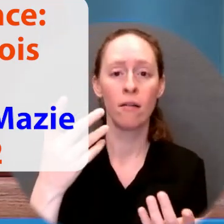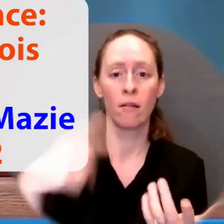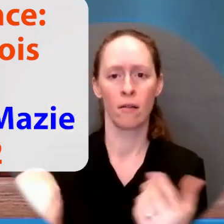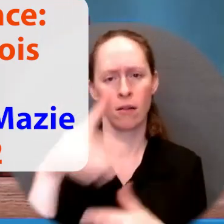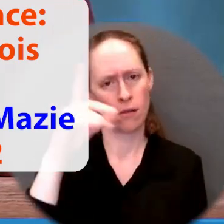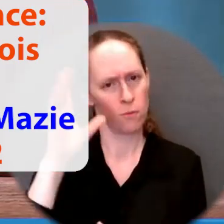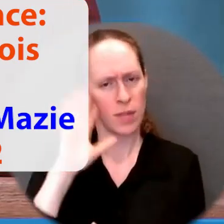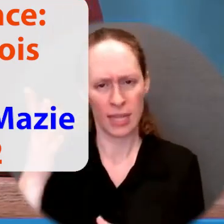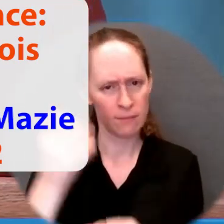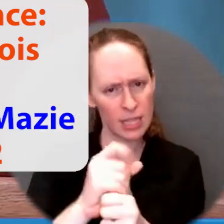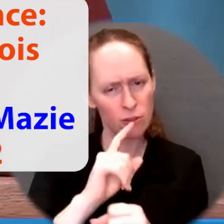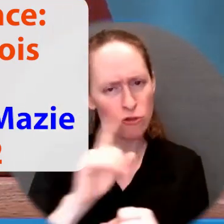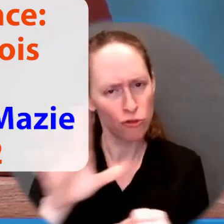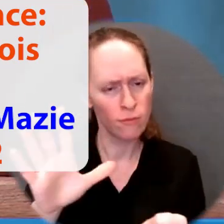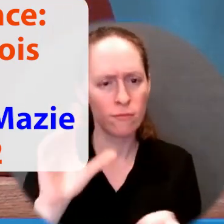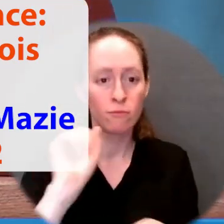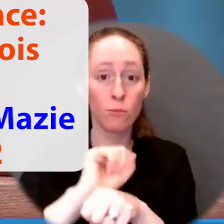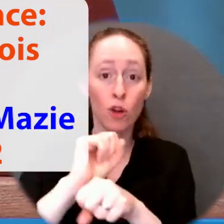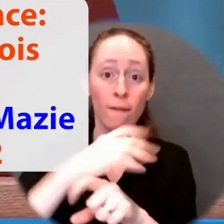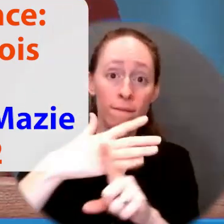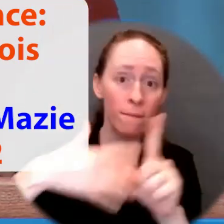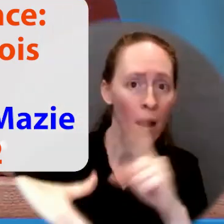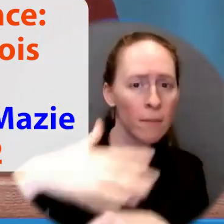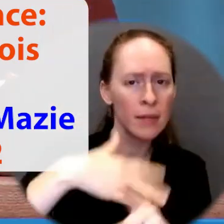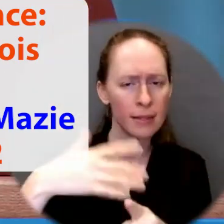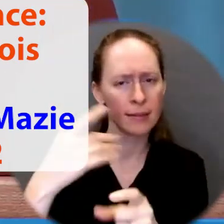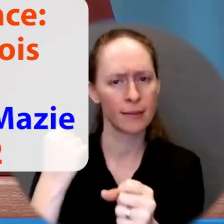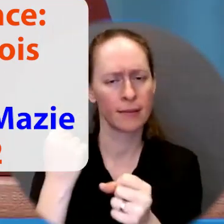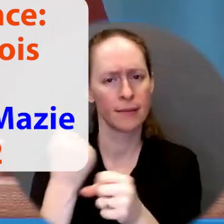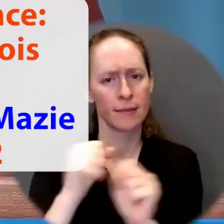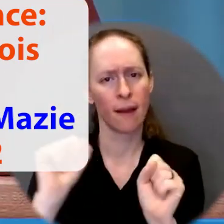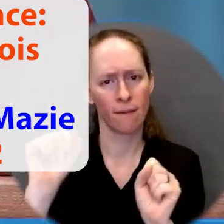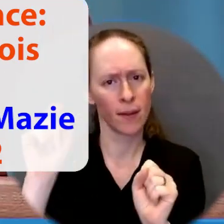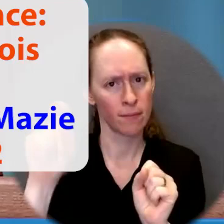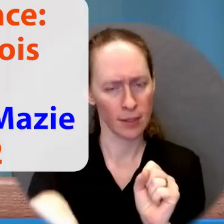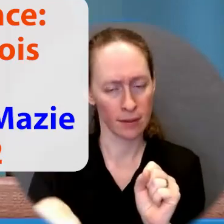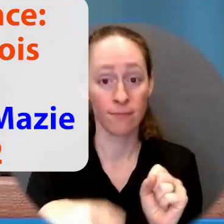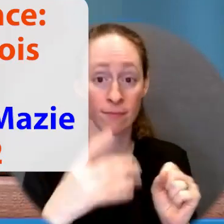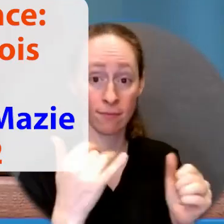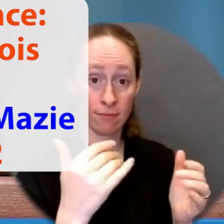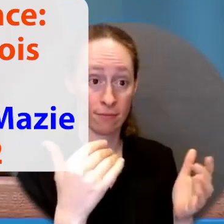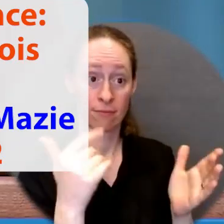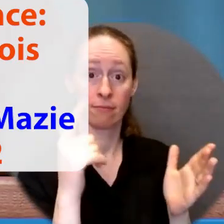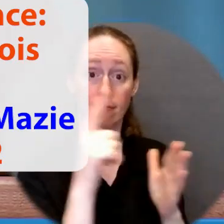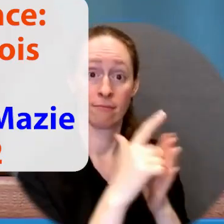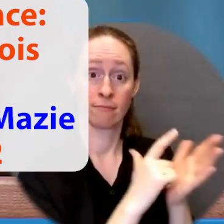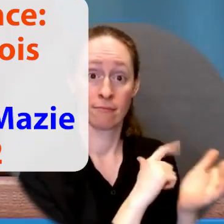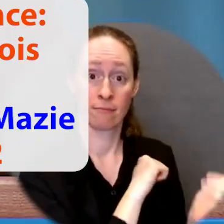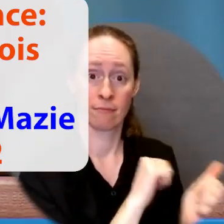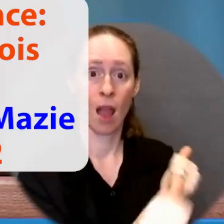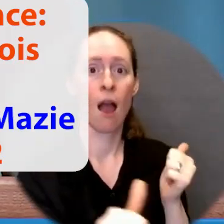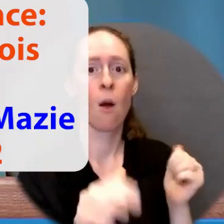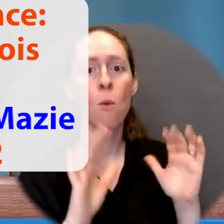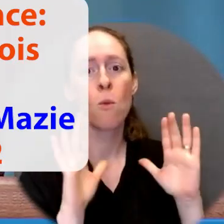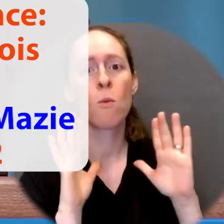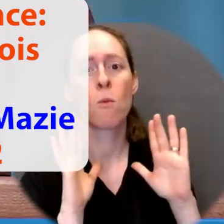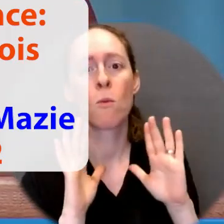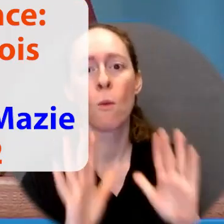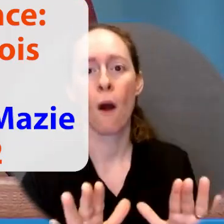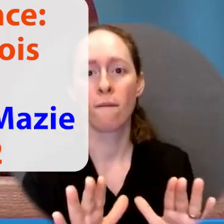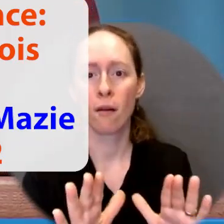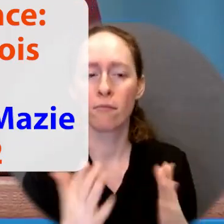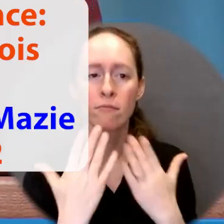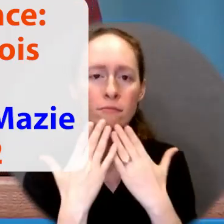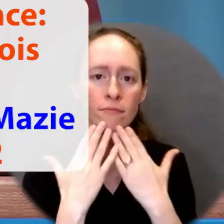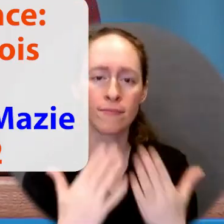Today's bill was passed thanks to part of to the extraordinary leadership of Gretchen Carlson and other survivors and advocates, as